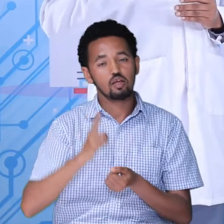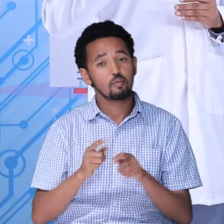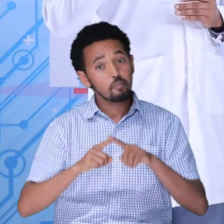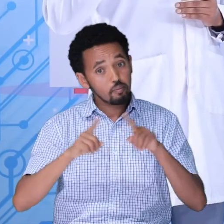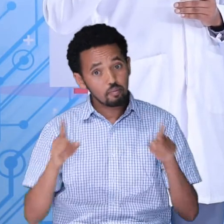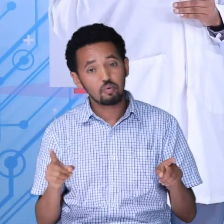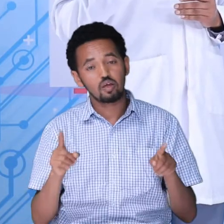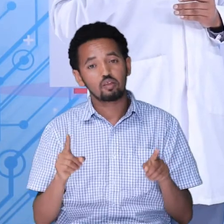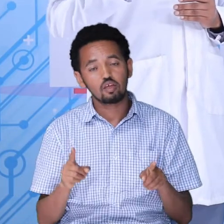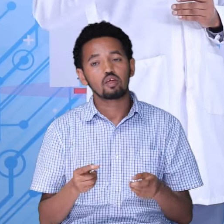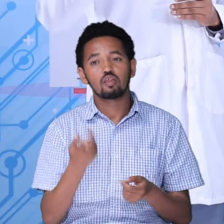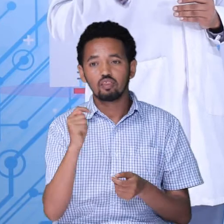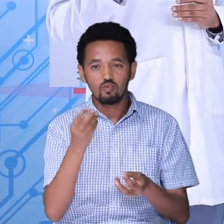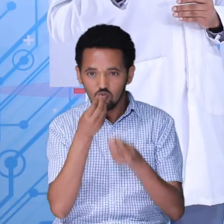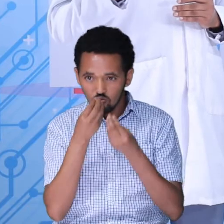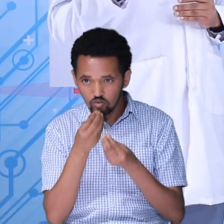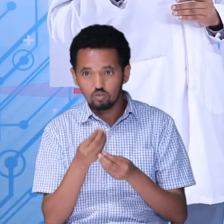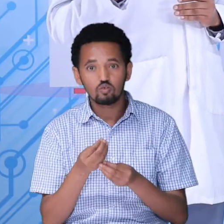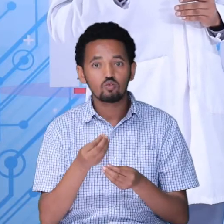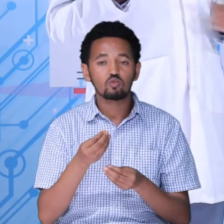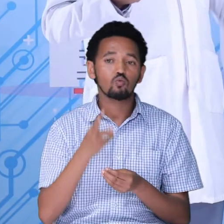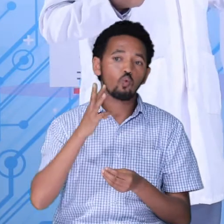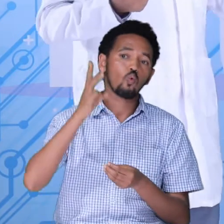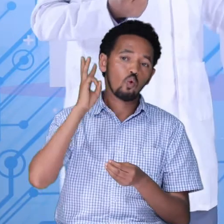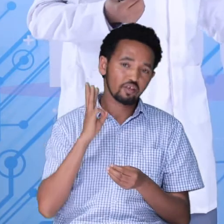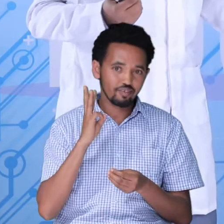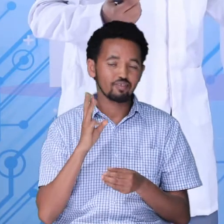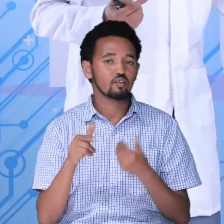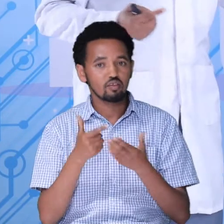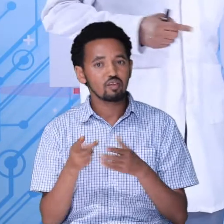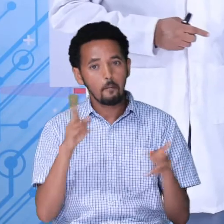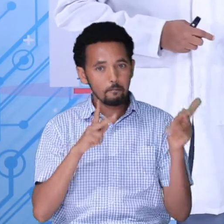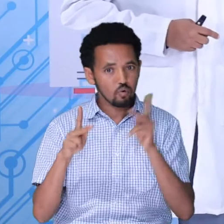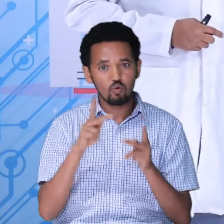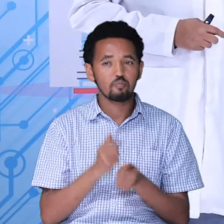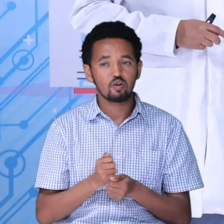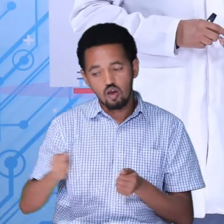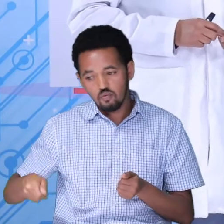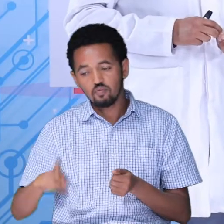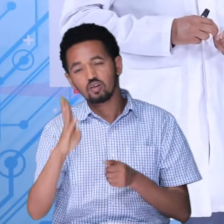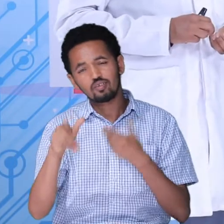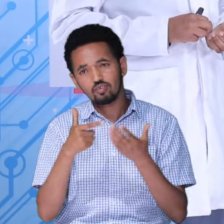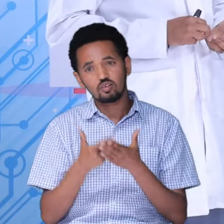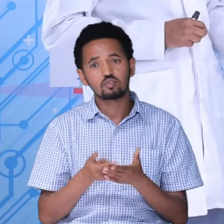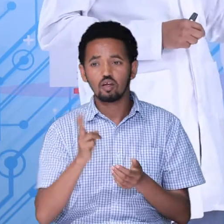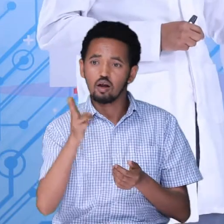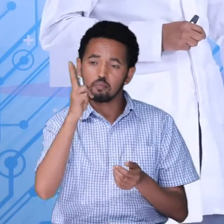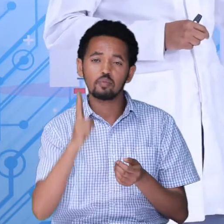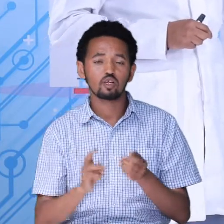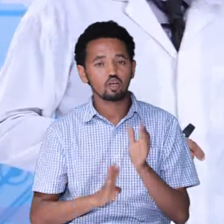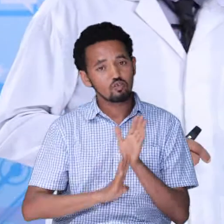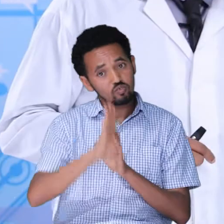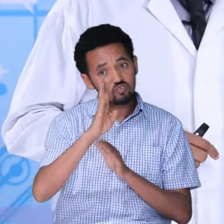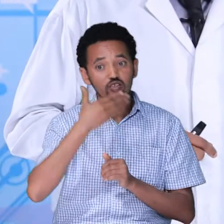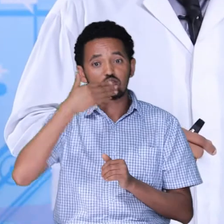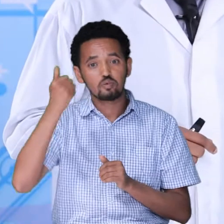but the food was scarce. This problem is further made worse by rapid population growth,